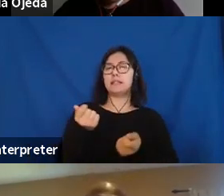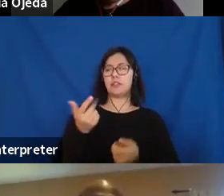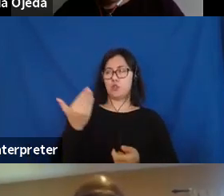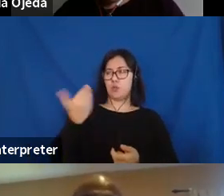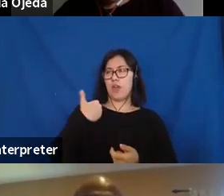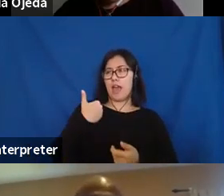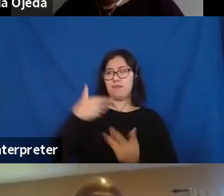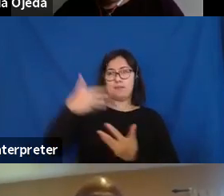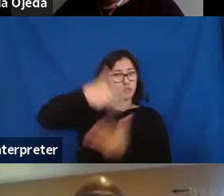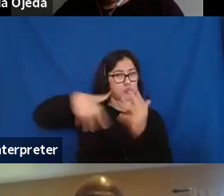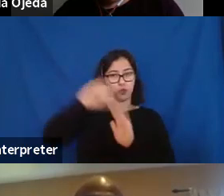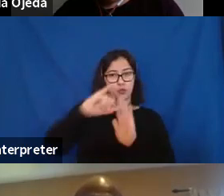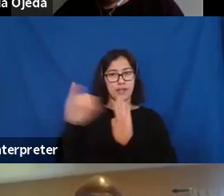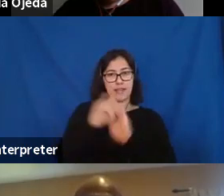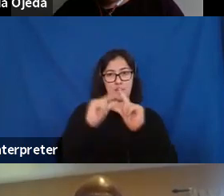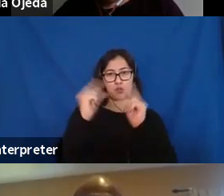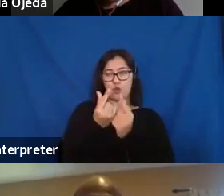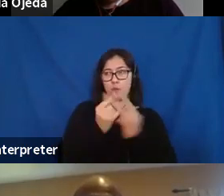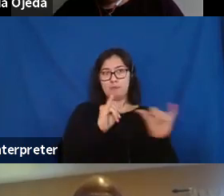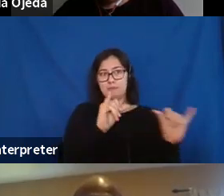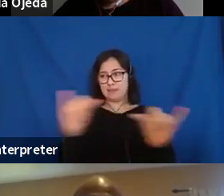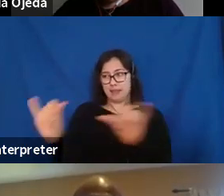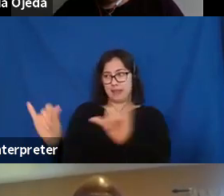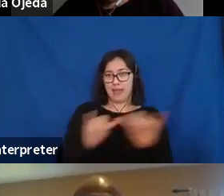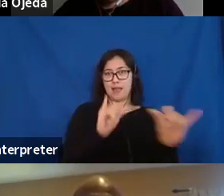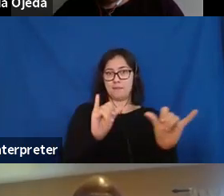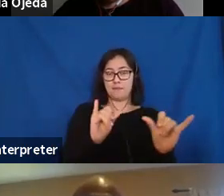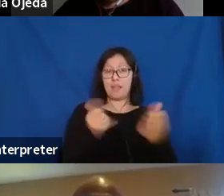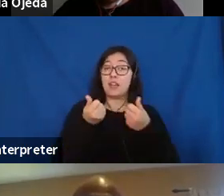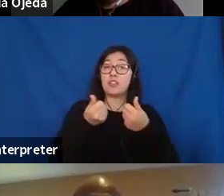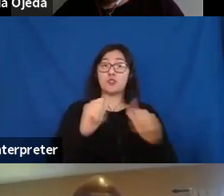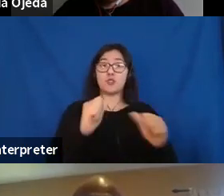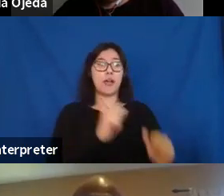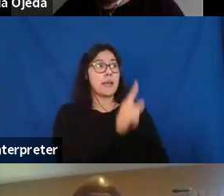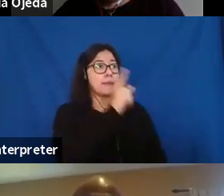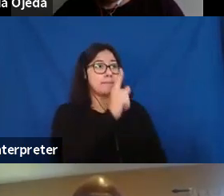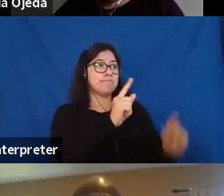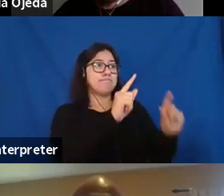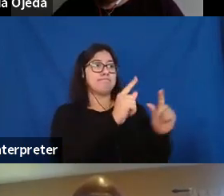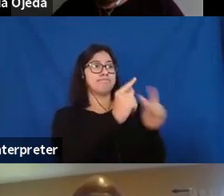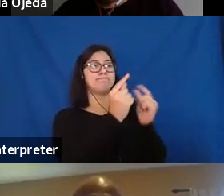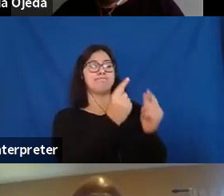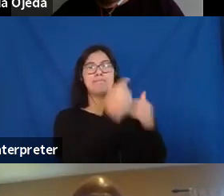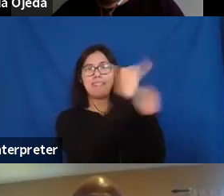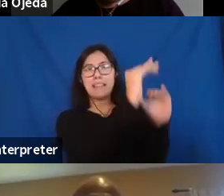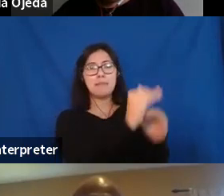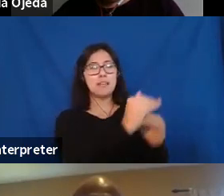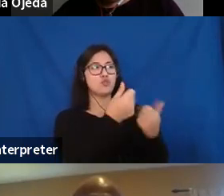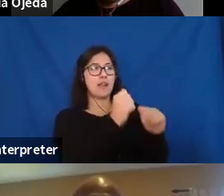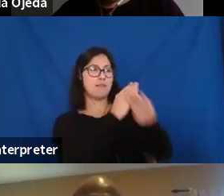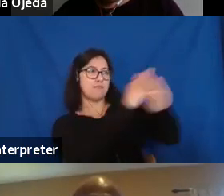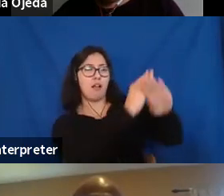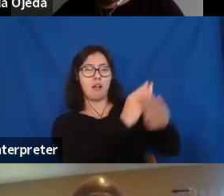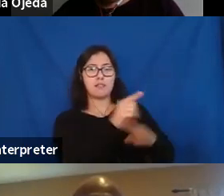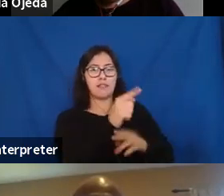social identity group trying to silence somebody who's trying to be more equitable for people